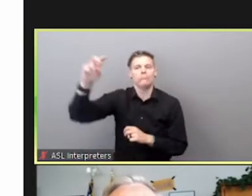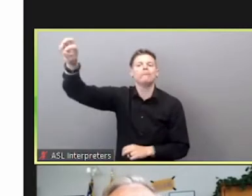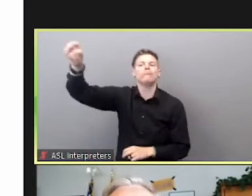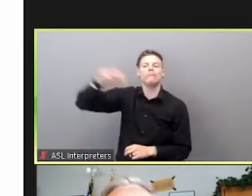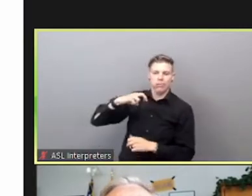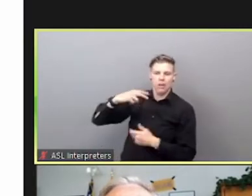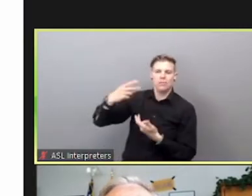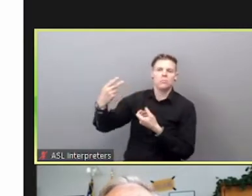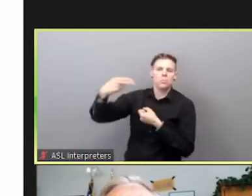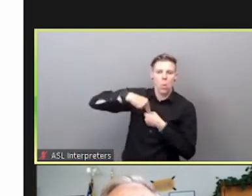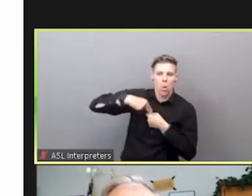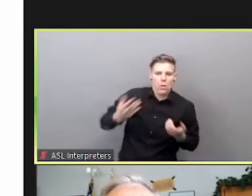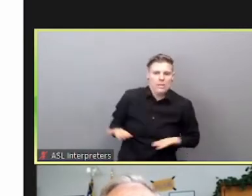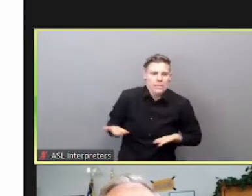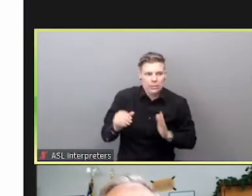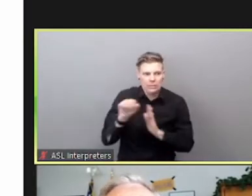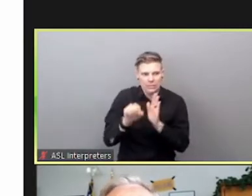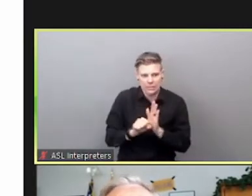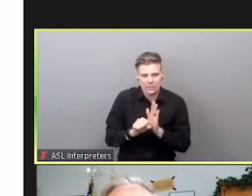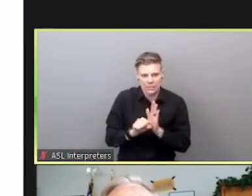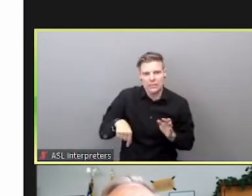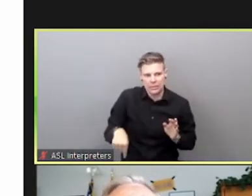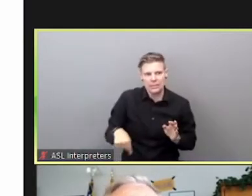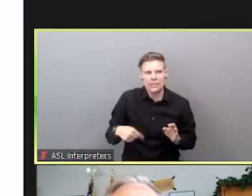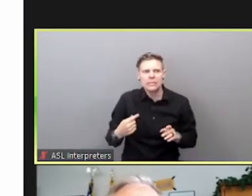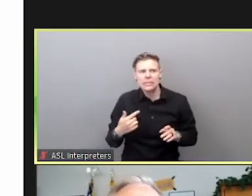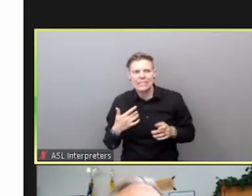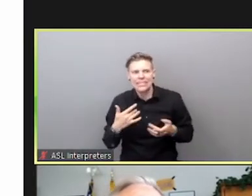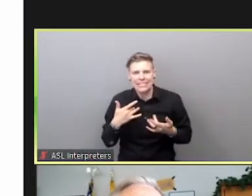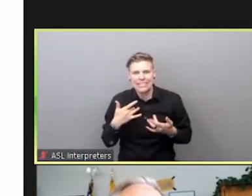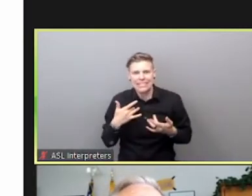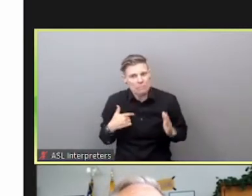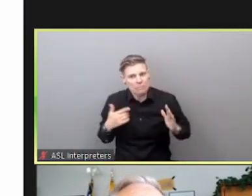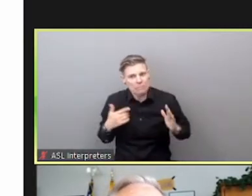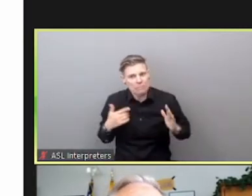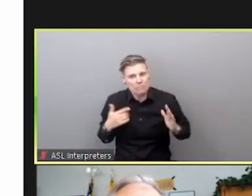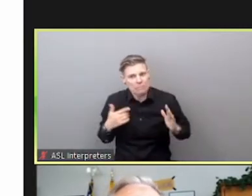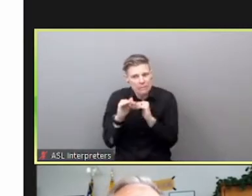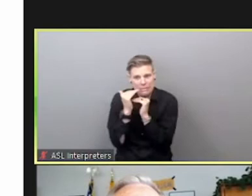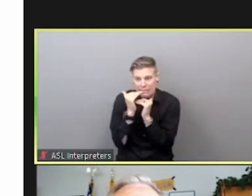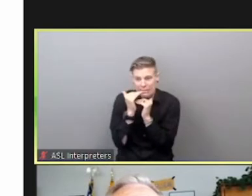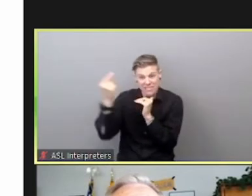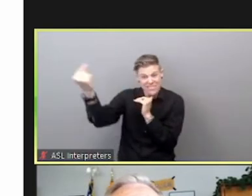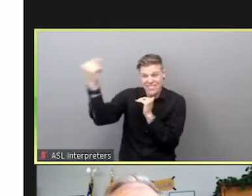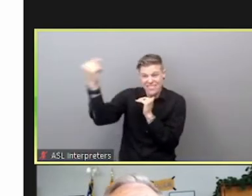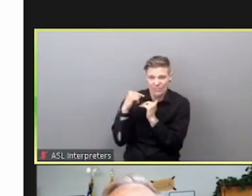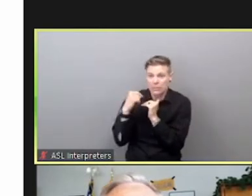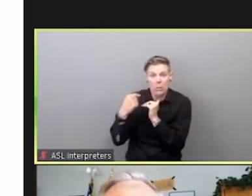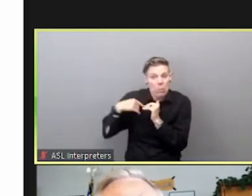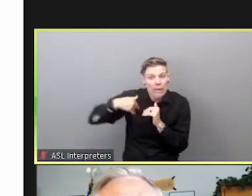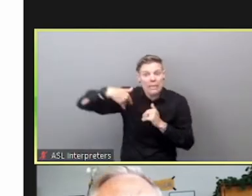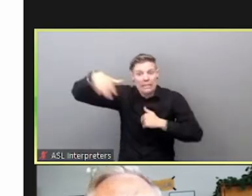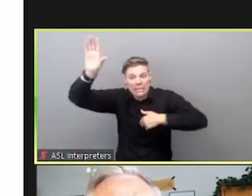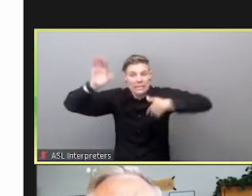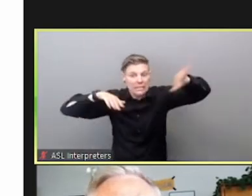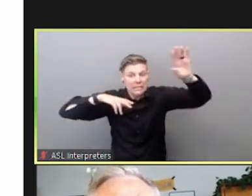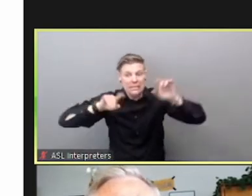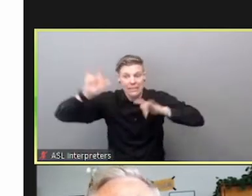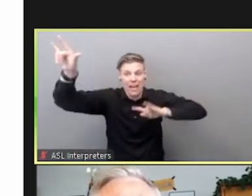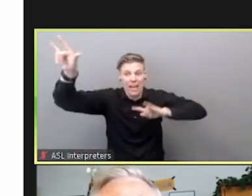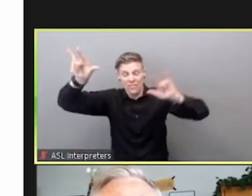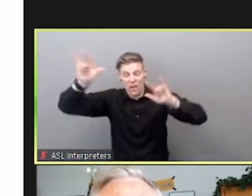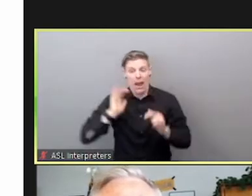tightest hospital bed state in our region, and that creates significant problems. And this isn't just